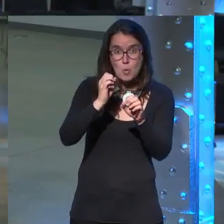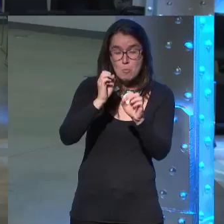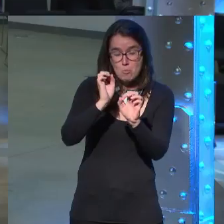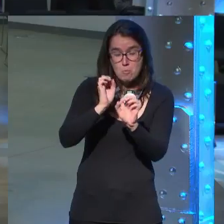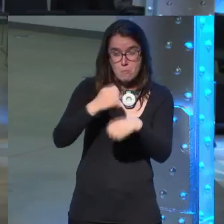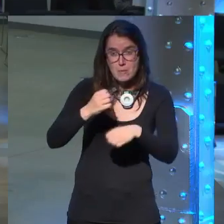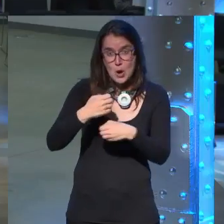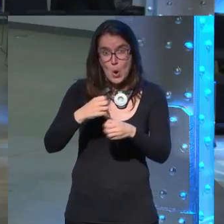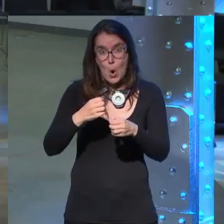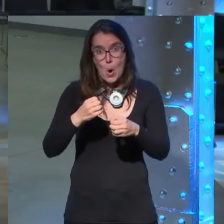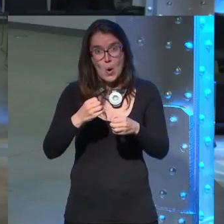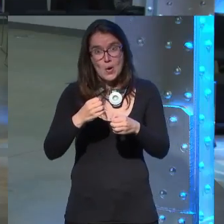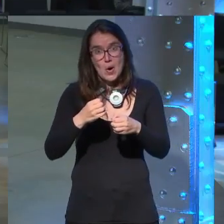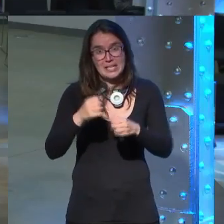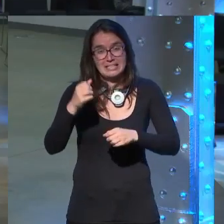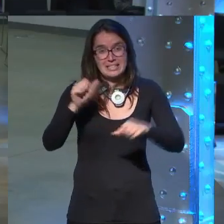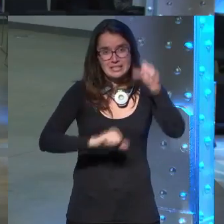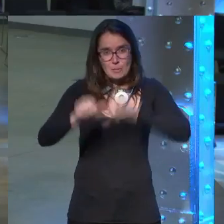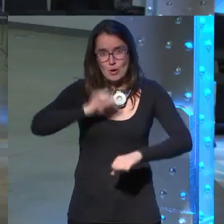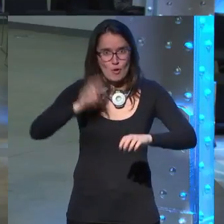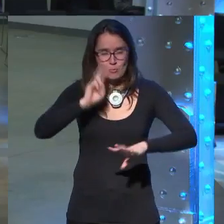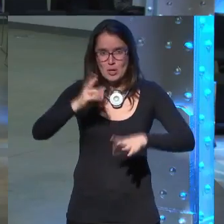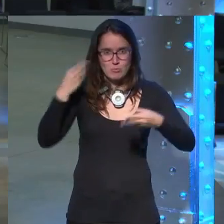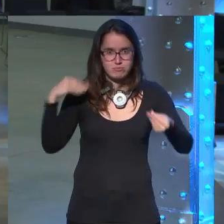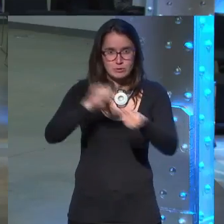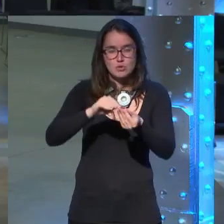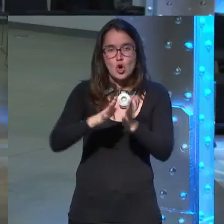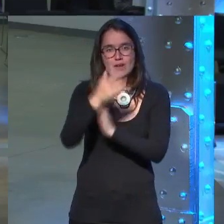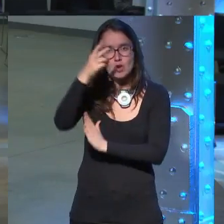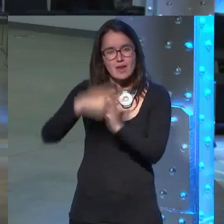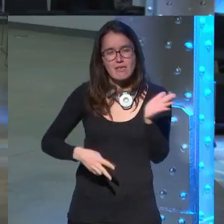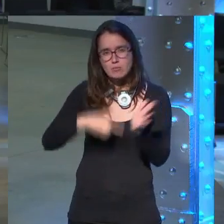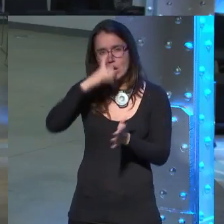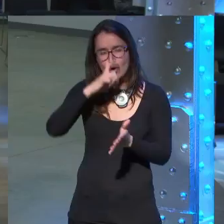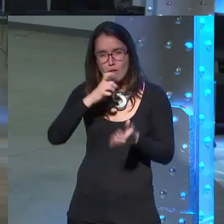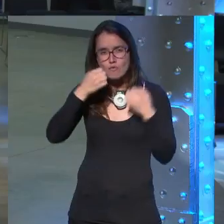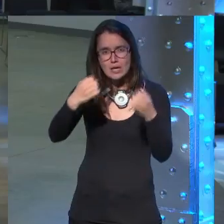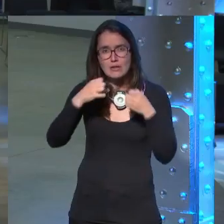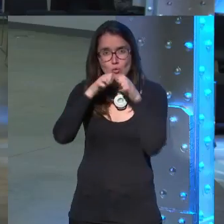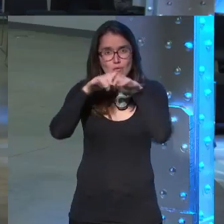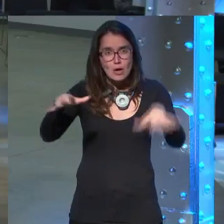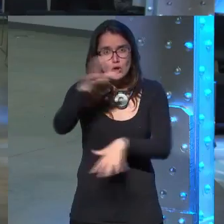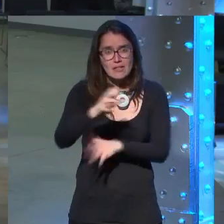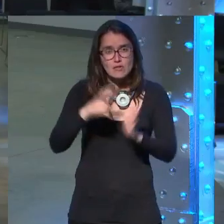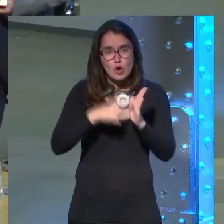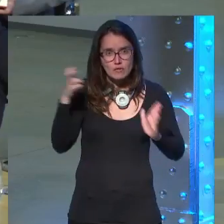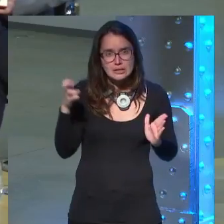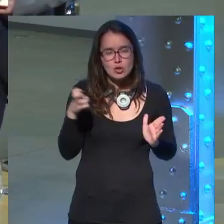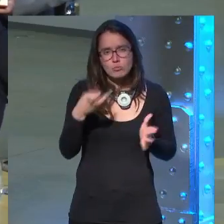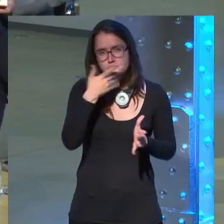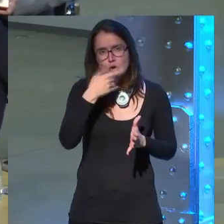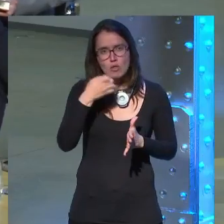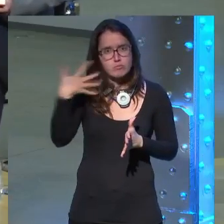un último comentario. No, just a last remark. I have to say this because reading his book, I've remembered